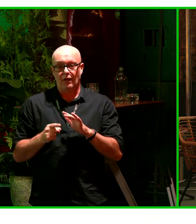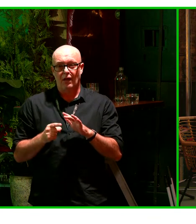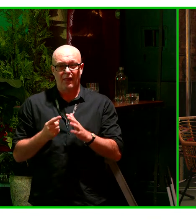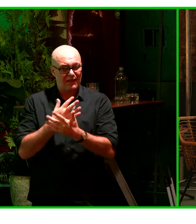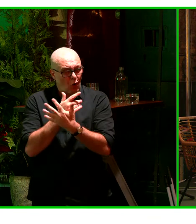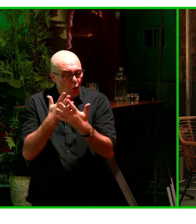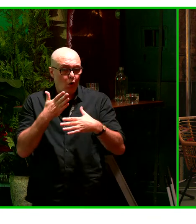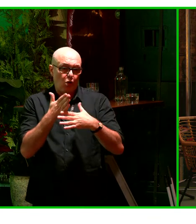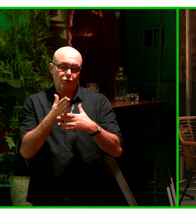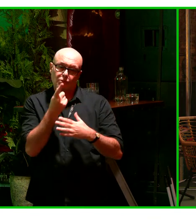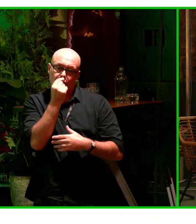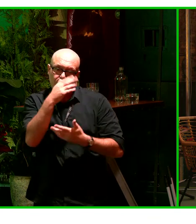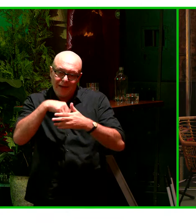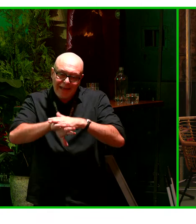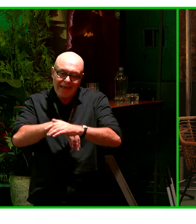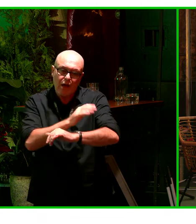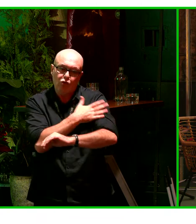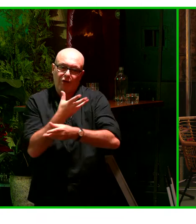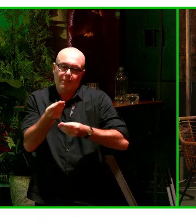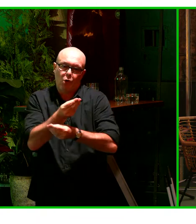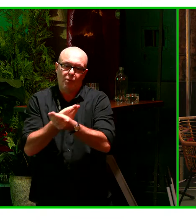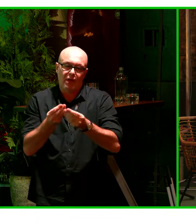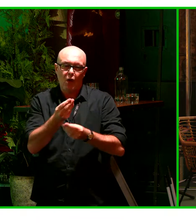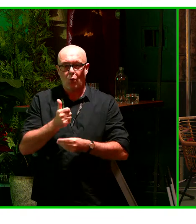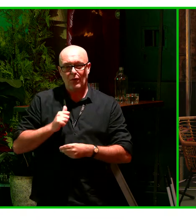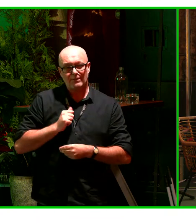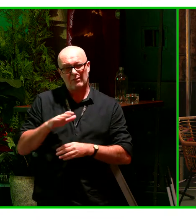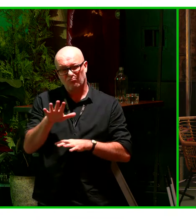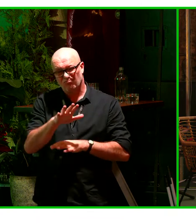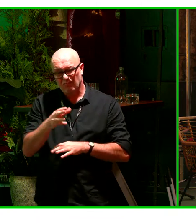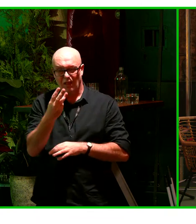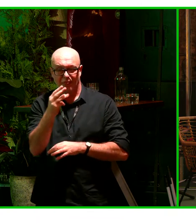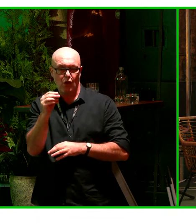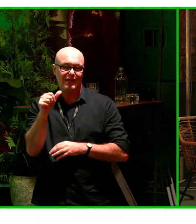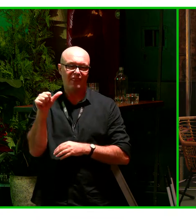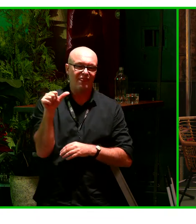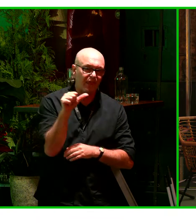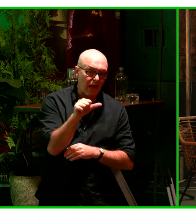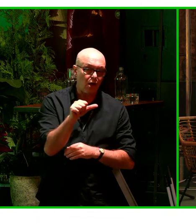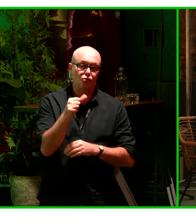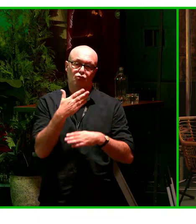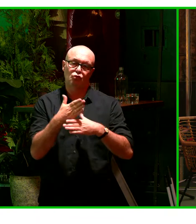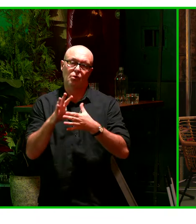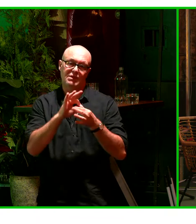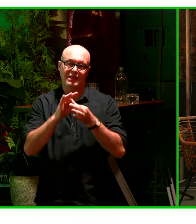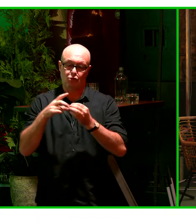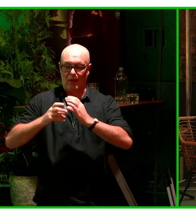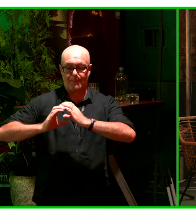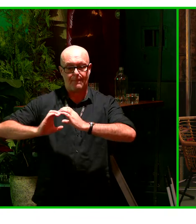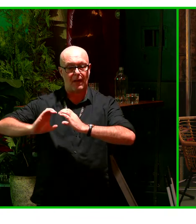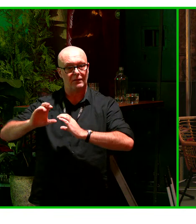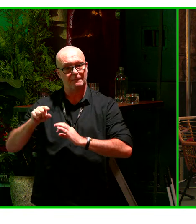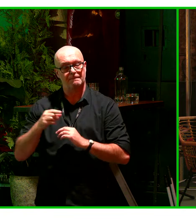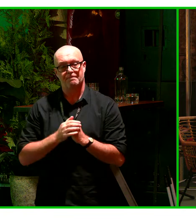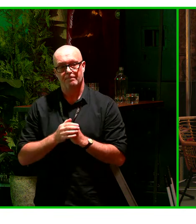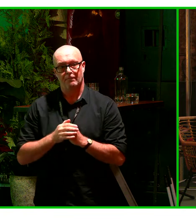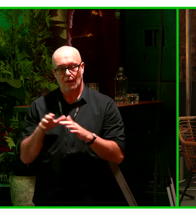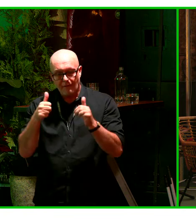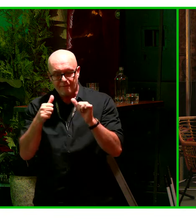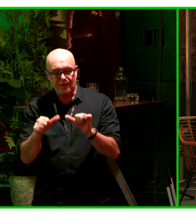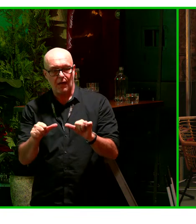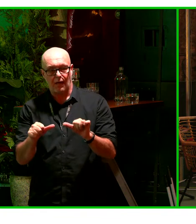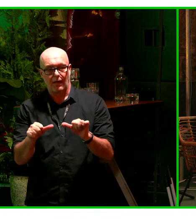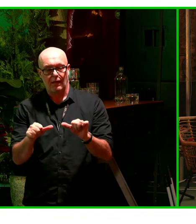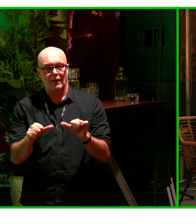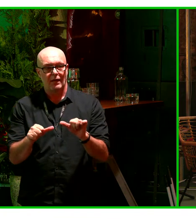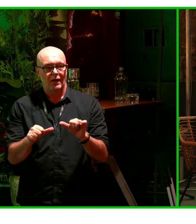the moment, our estimates are about 30,000 jobs if we were to secure that full pipeline. And then finally, the importance of taking action